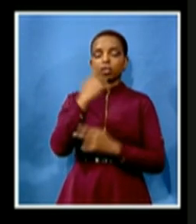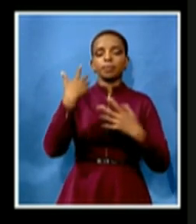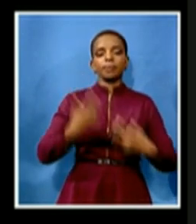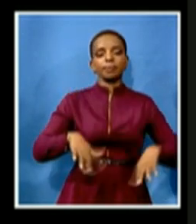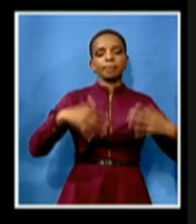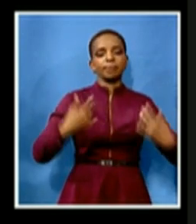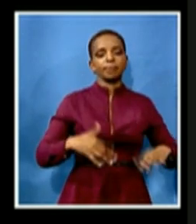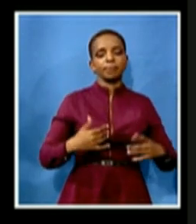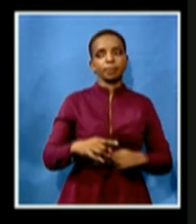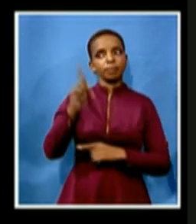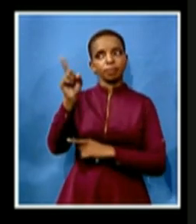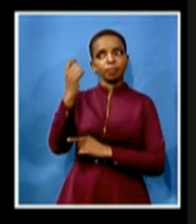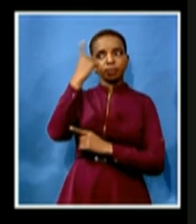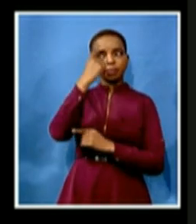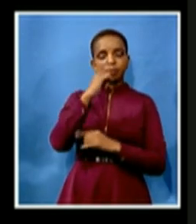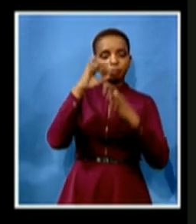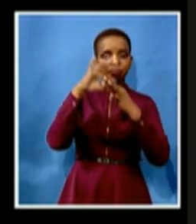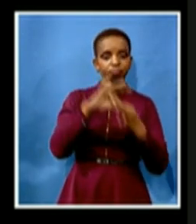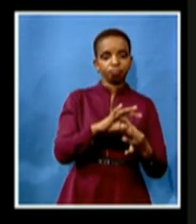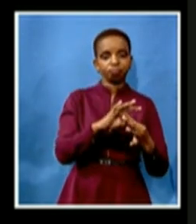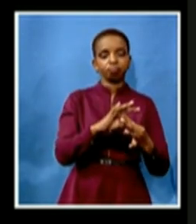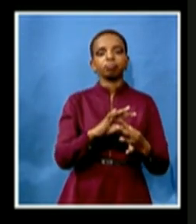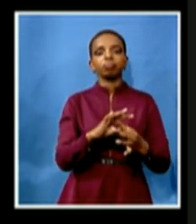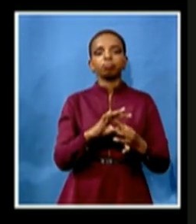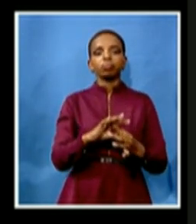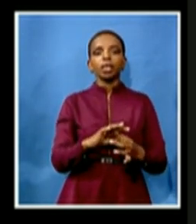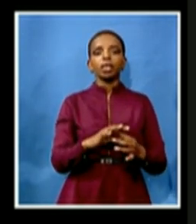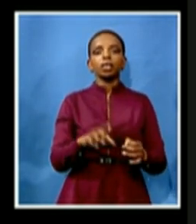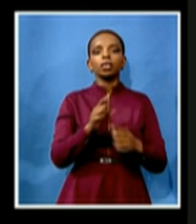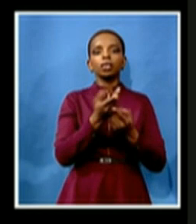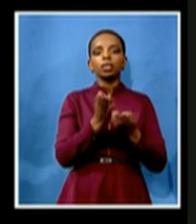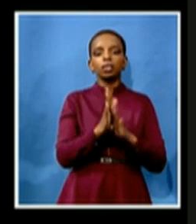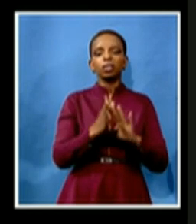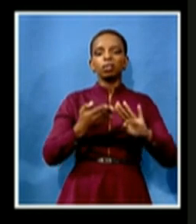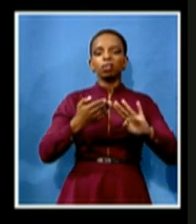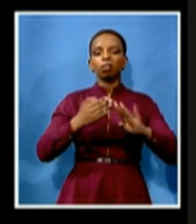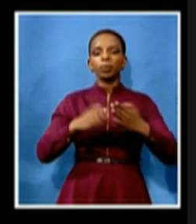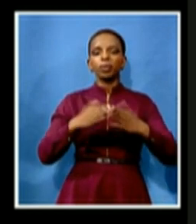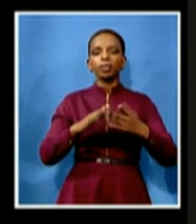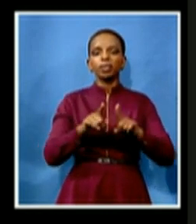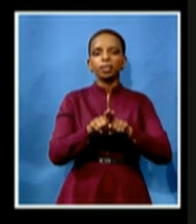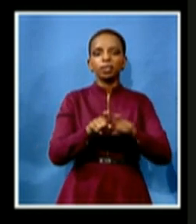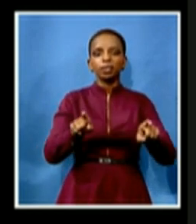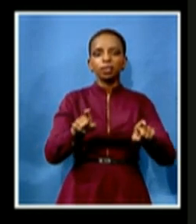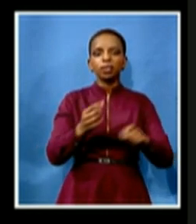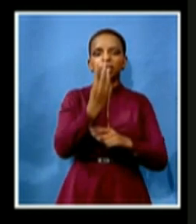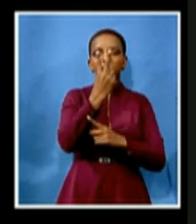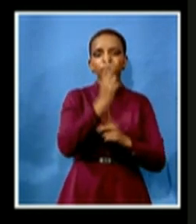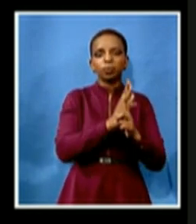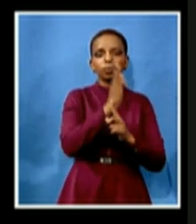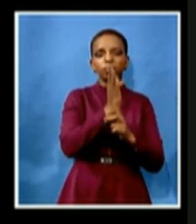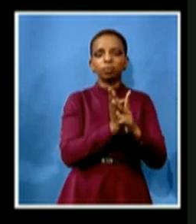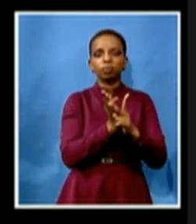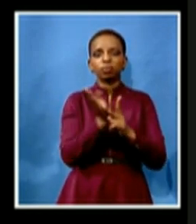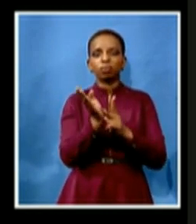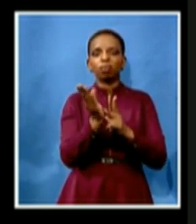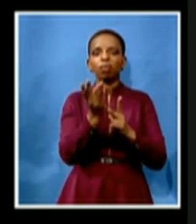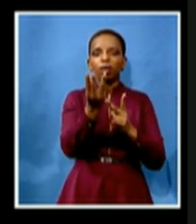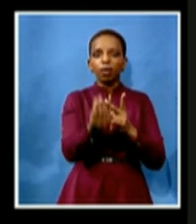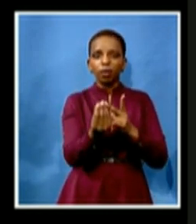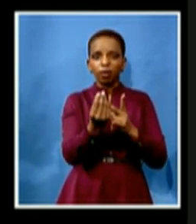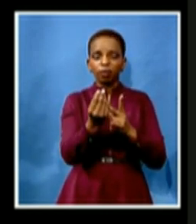herd immunity. So herd immunity has two aspects. One is the modeling aspect, and the other one is the epidemiological